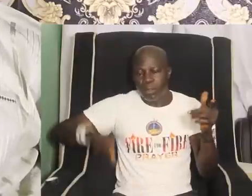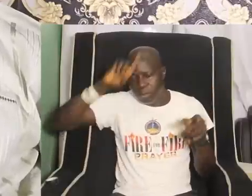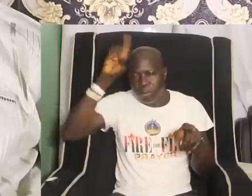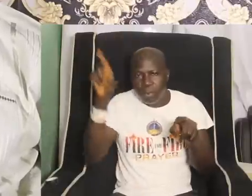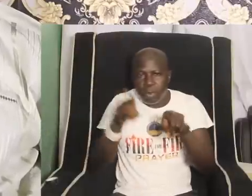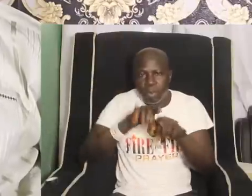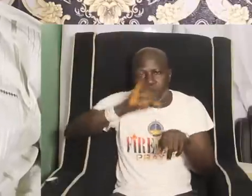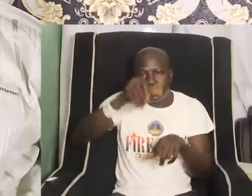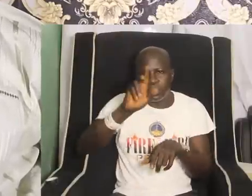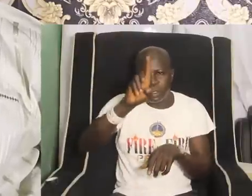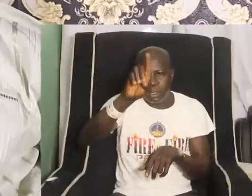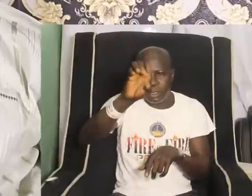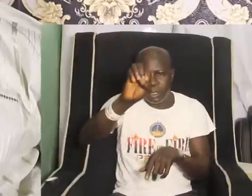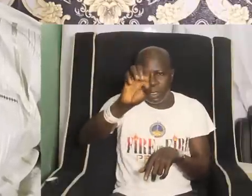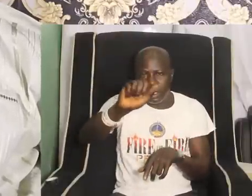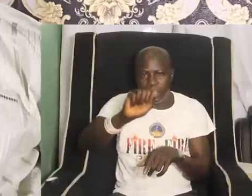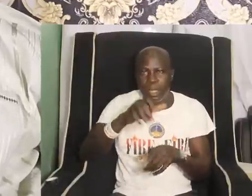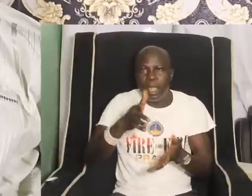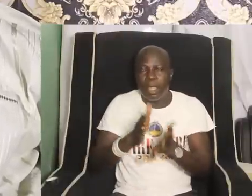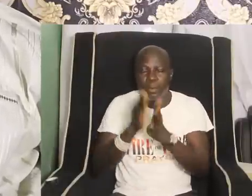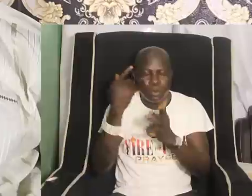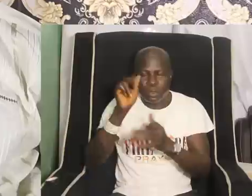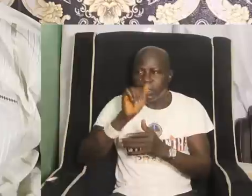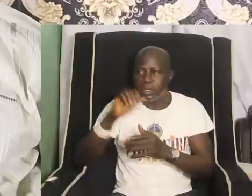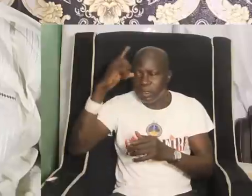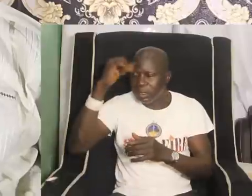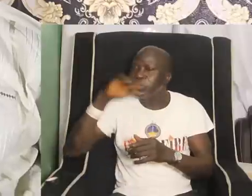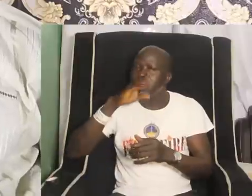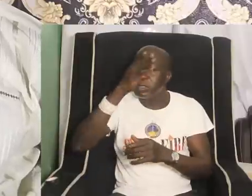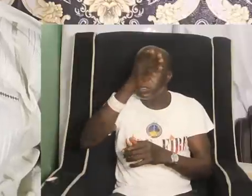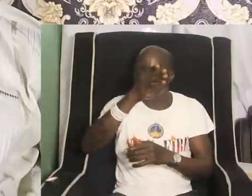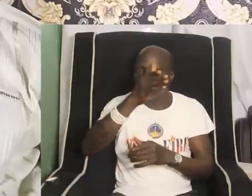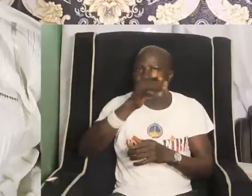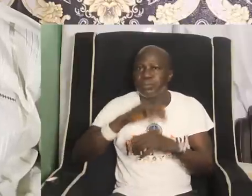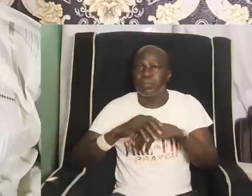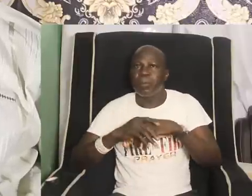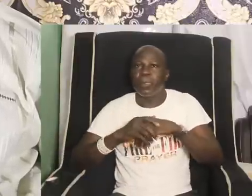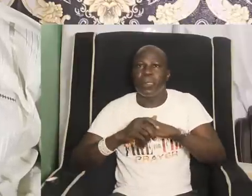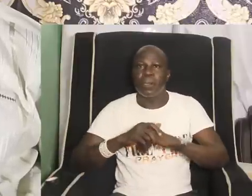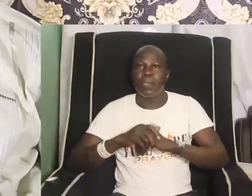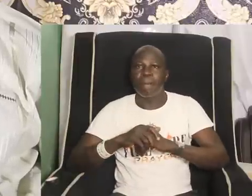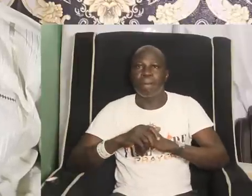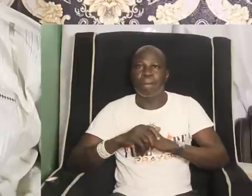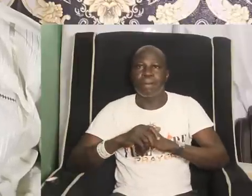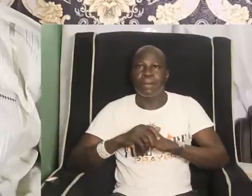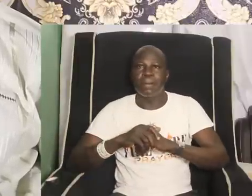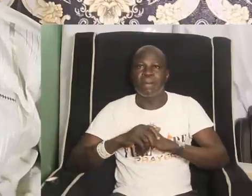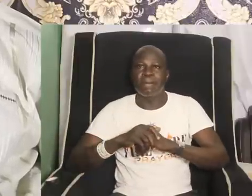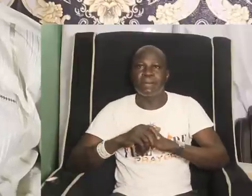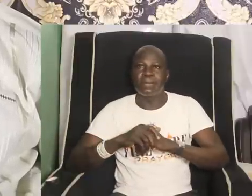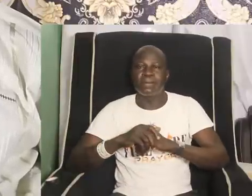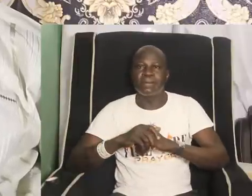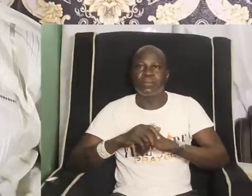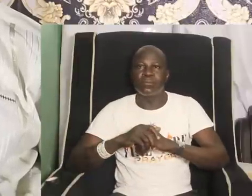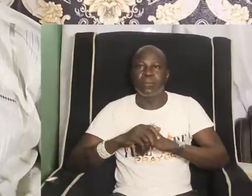in Jesus' name my Lord. arákùnrin ìlàlá ọkọ òun bá ròun ní etí odò bẹẹ sì ni igi kan náà ń bẹ níbi ẹgbẹ etí odò náà